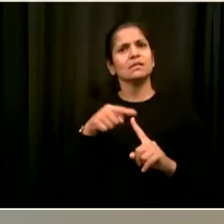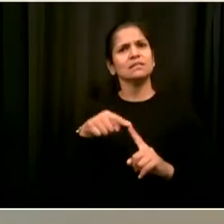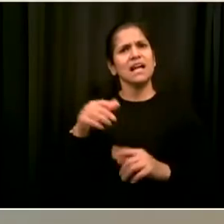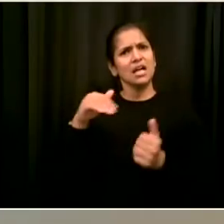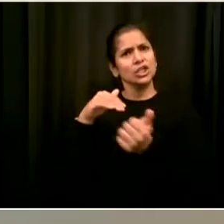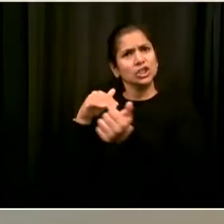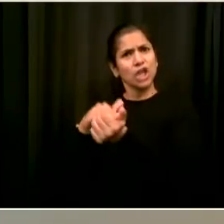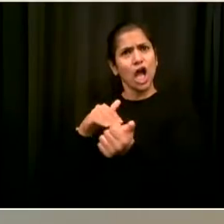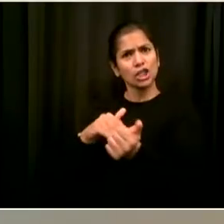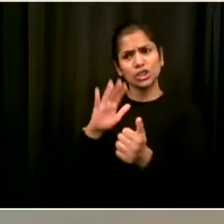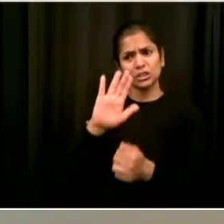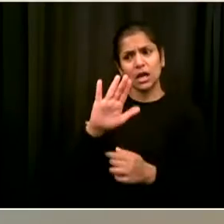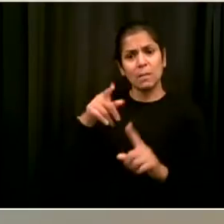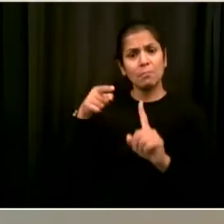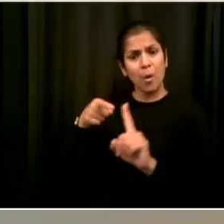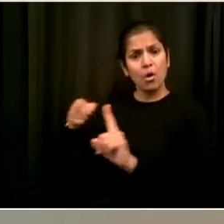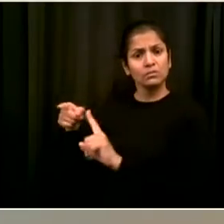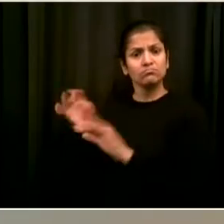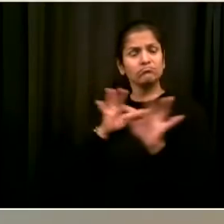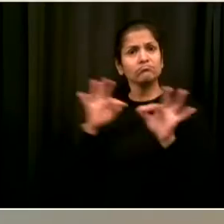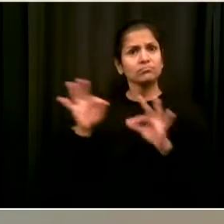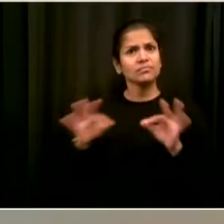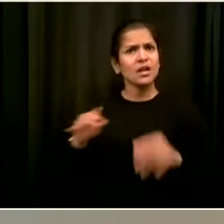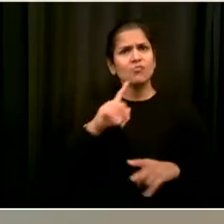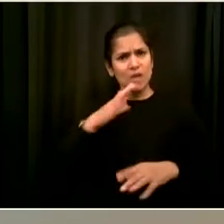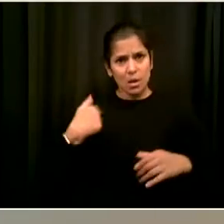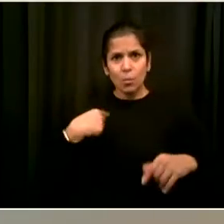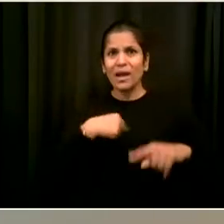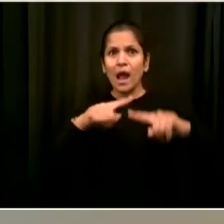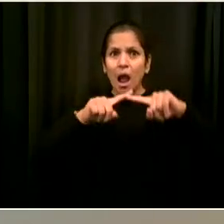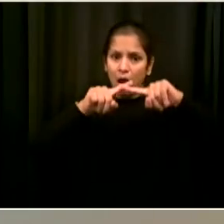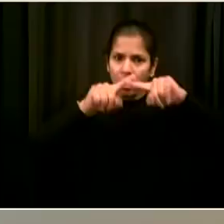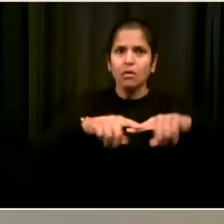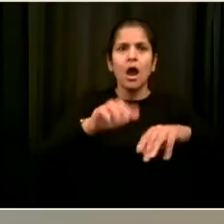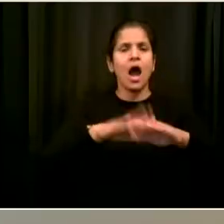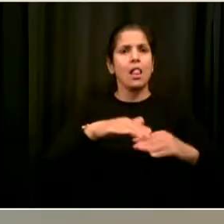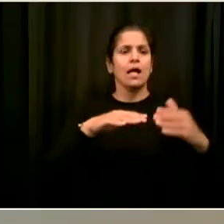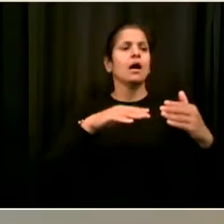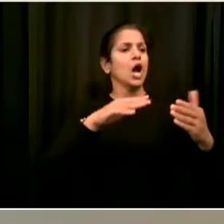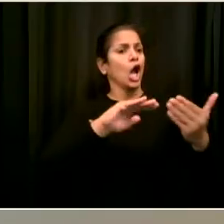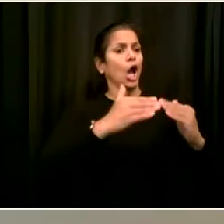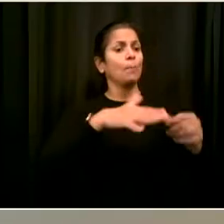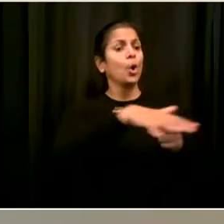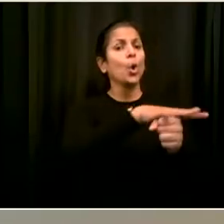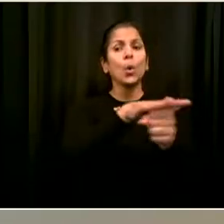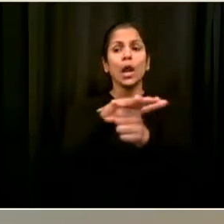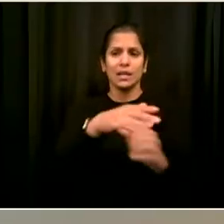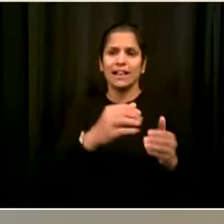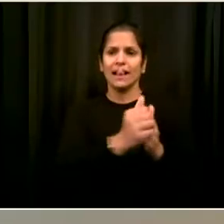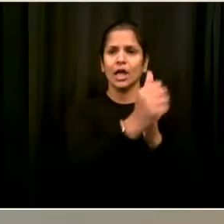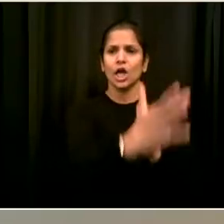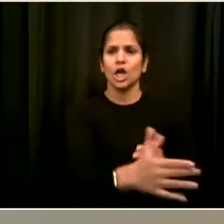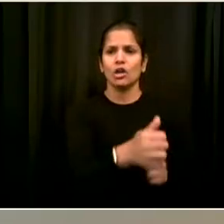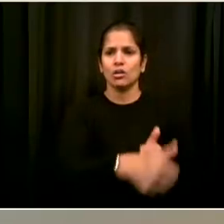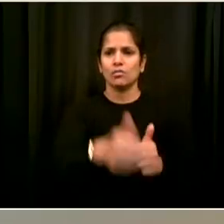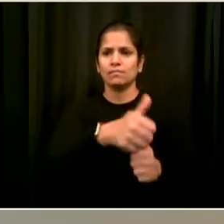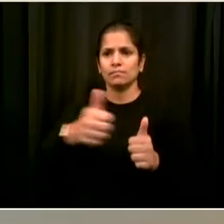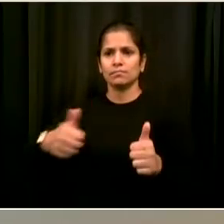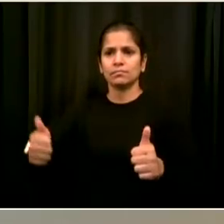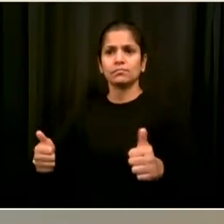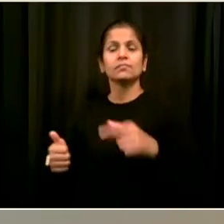on community leaders, local stakeholders to be the credible messengers on the ground. This is ongoing. This communication